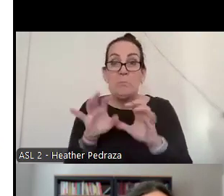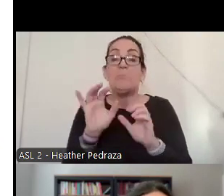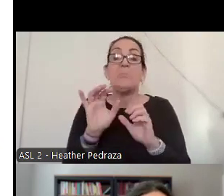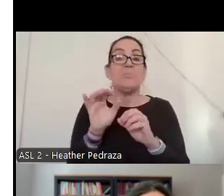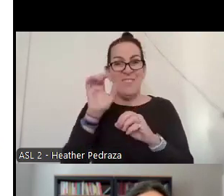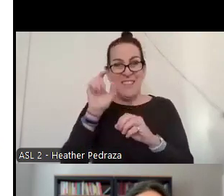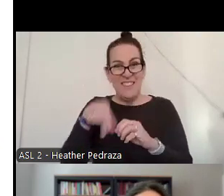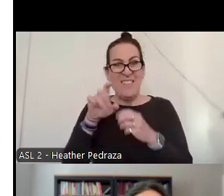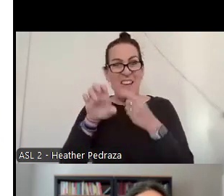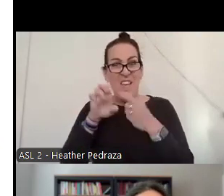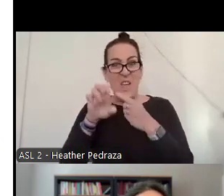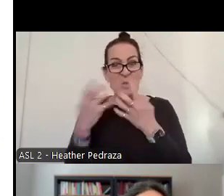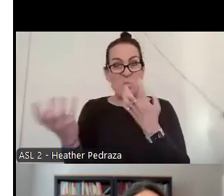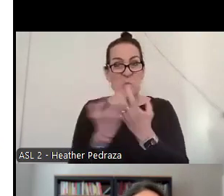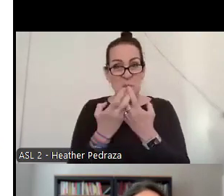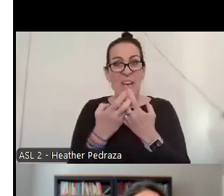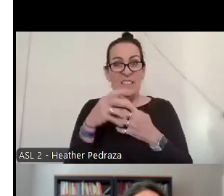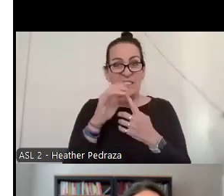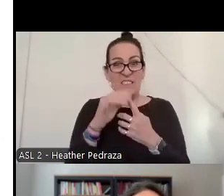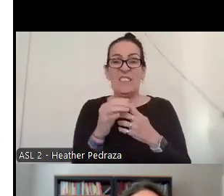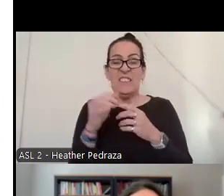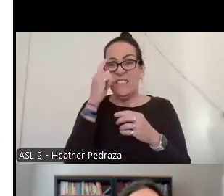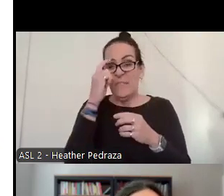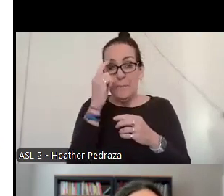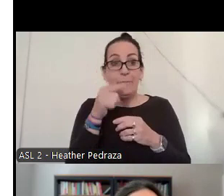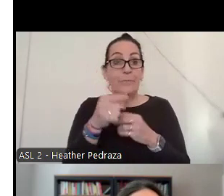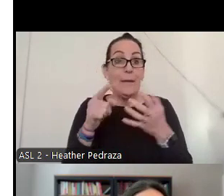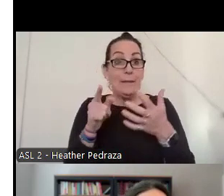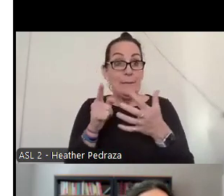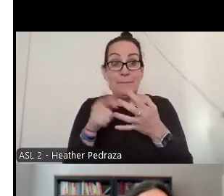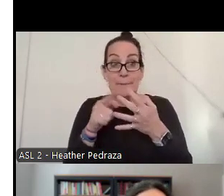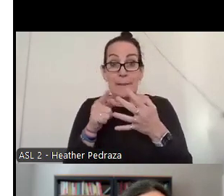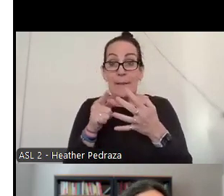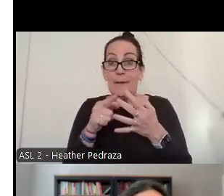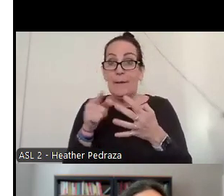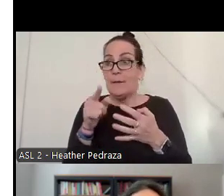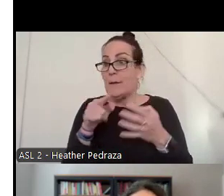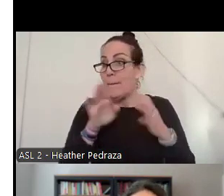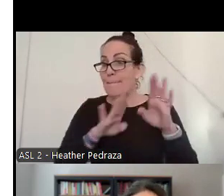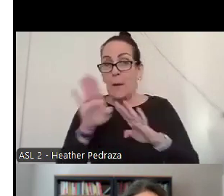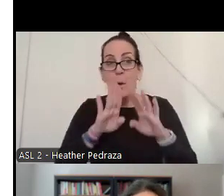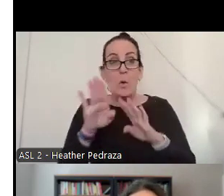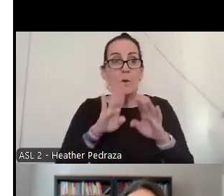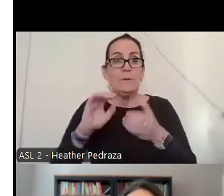intended. The second evaluation area is barriers, challenges, facilitators, and supports. So we